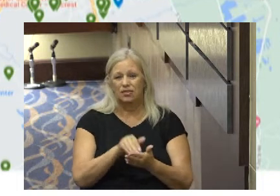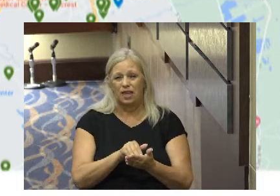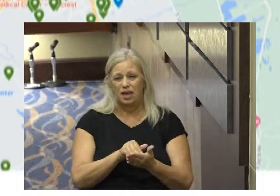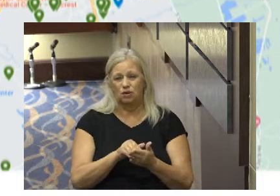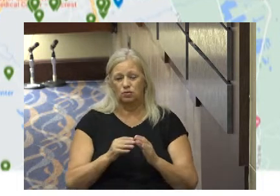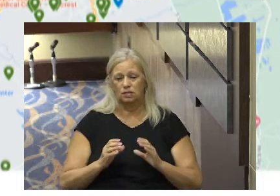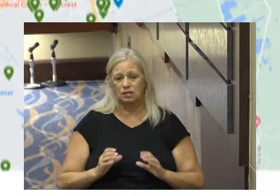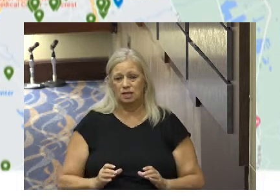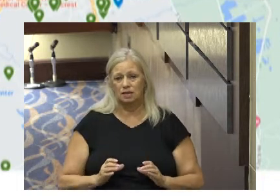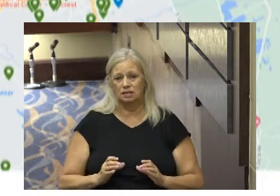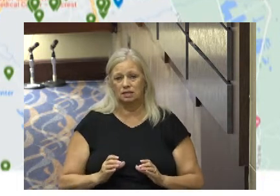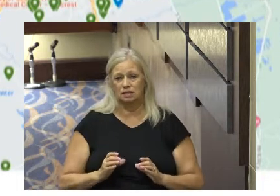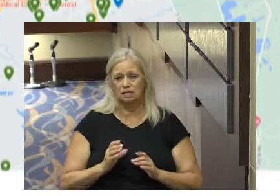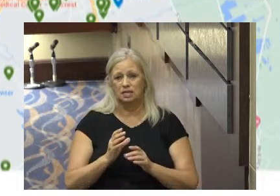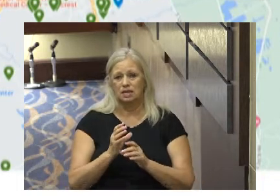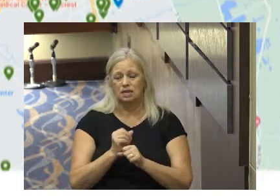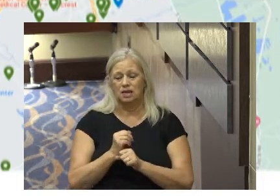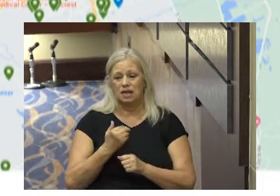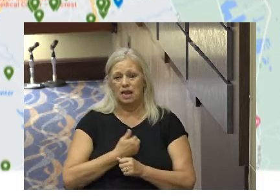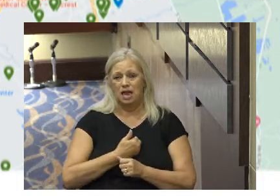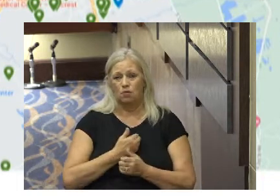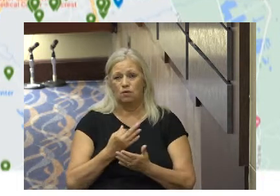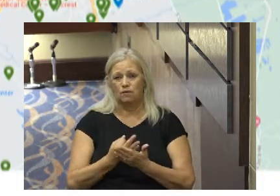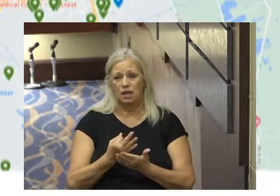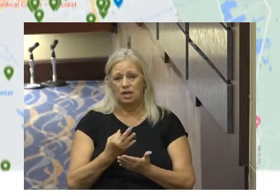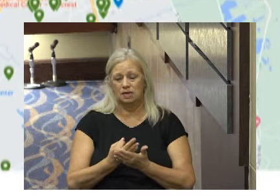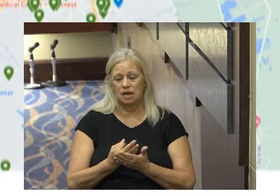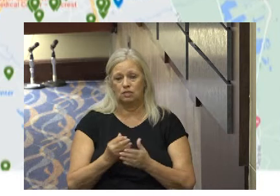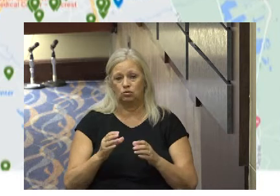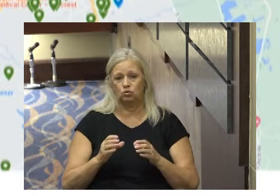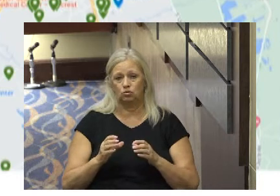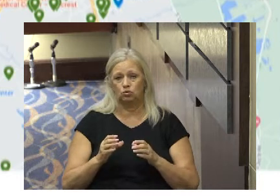our financial counseling and education.